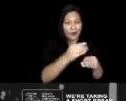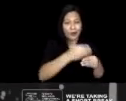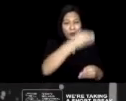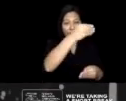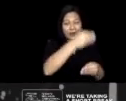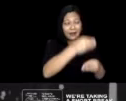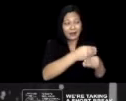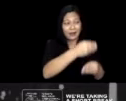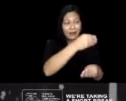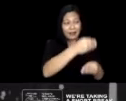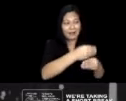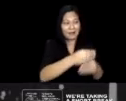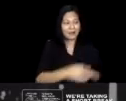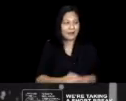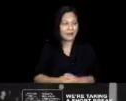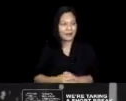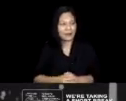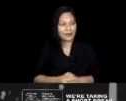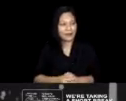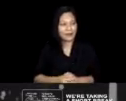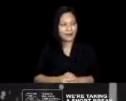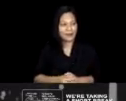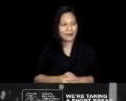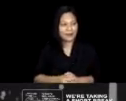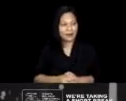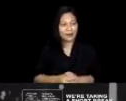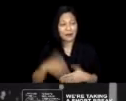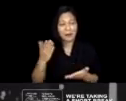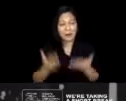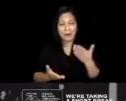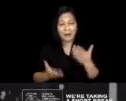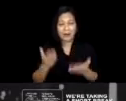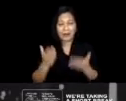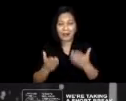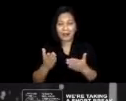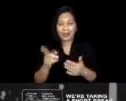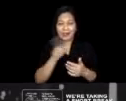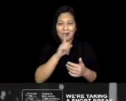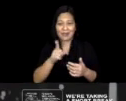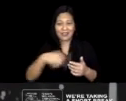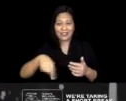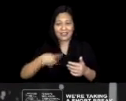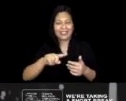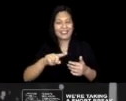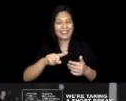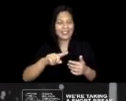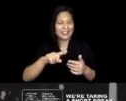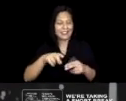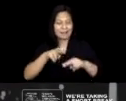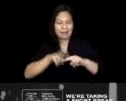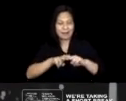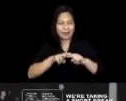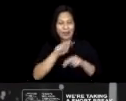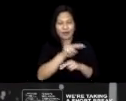window. Maybe it's the place for you to sit and stare and watch the